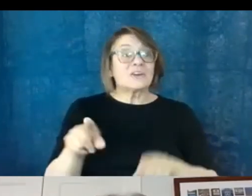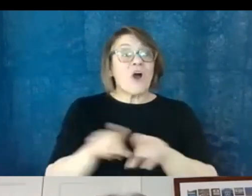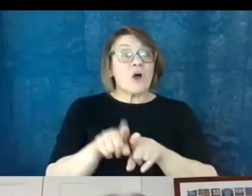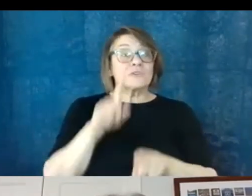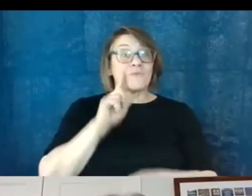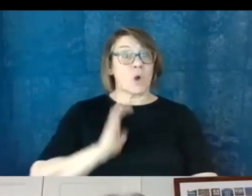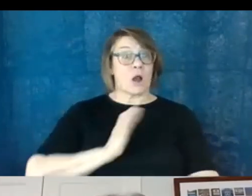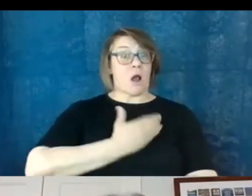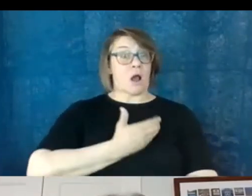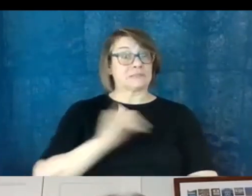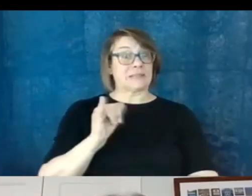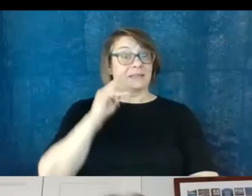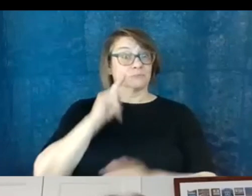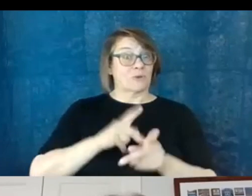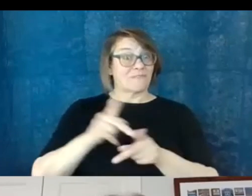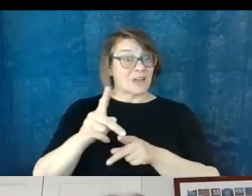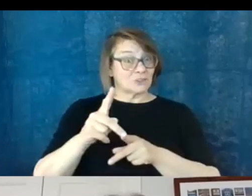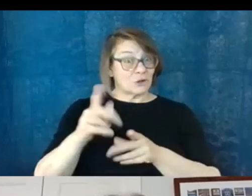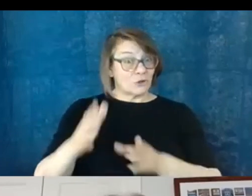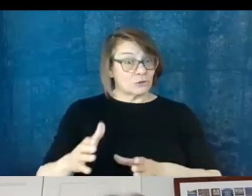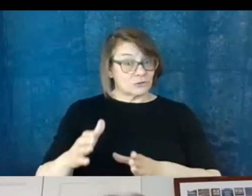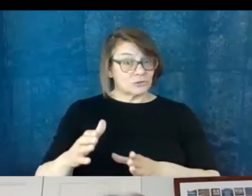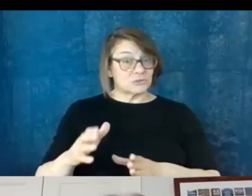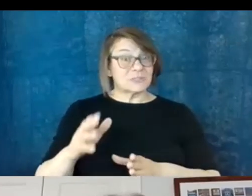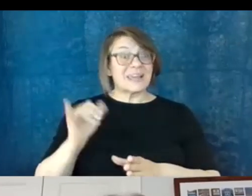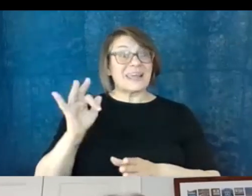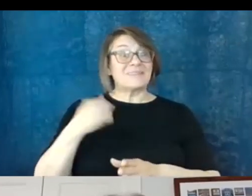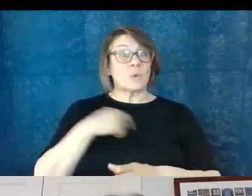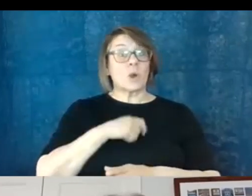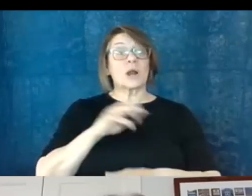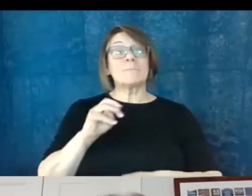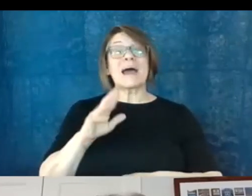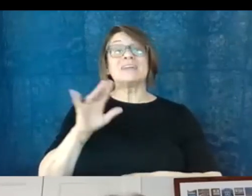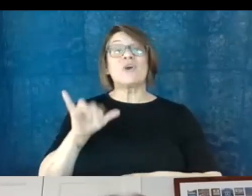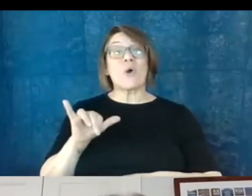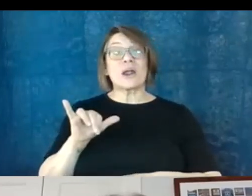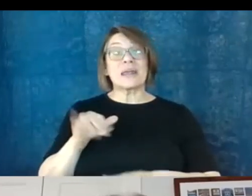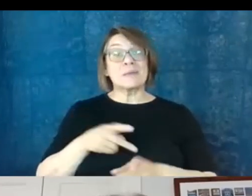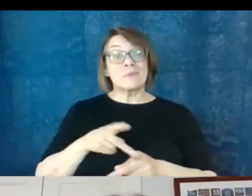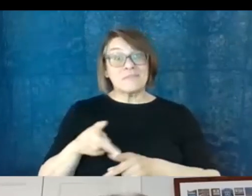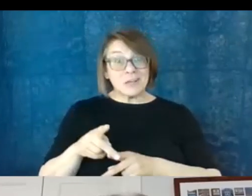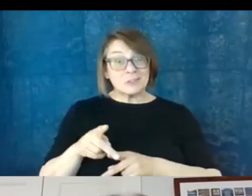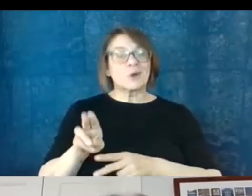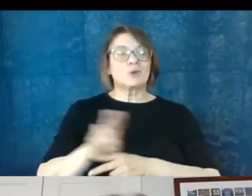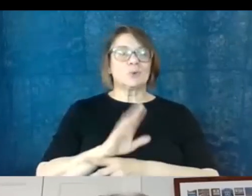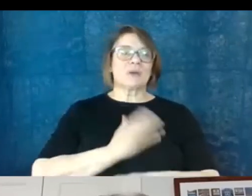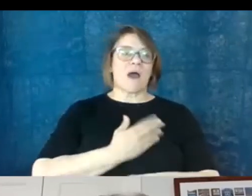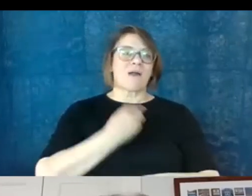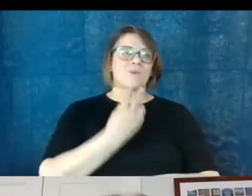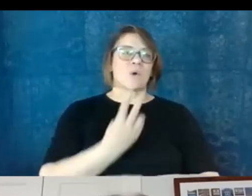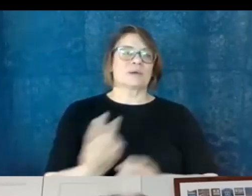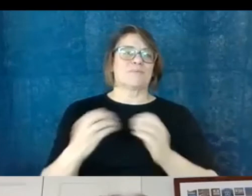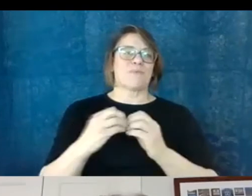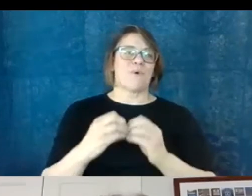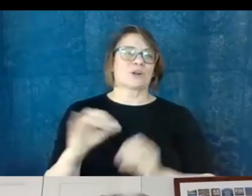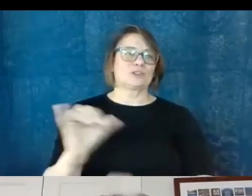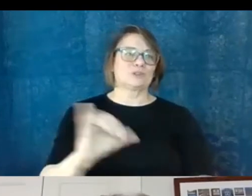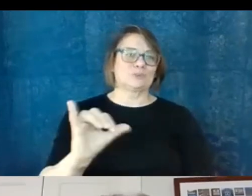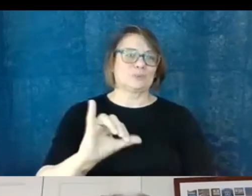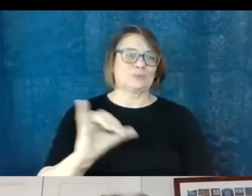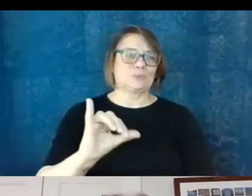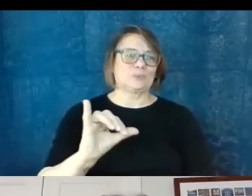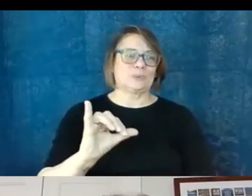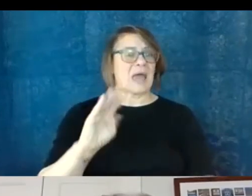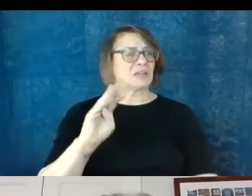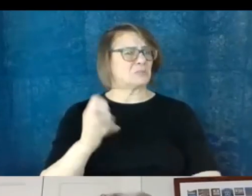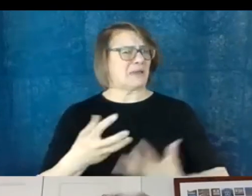as professionals, for us who are minority professionals, to use our voice as well, and to be confident